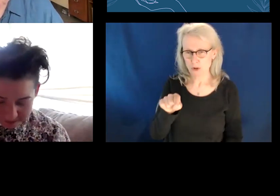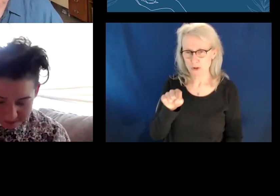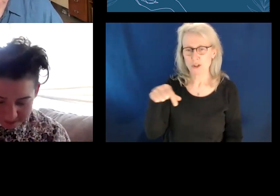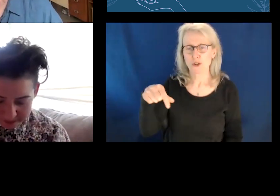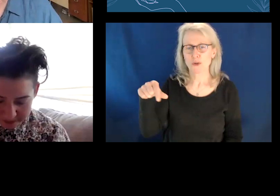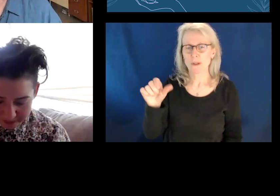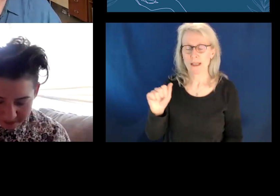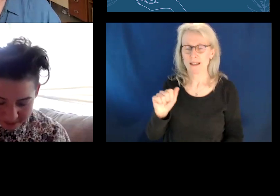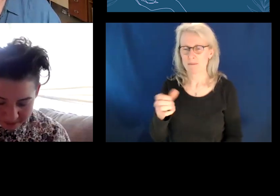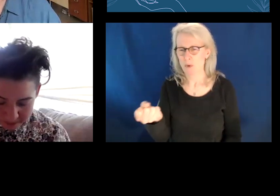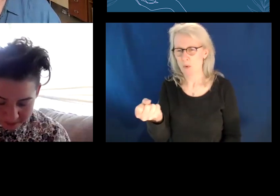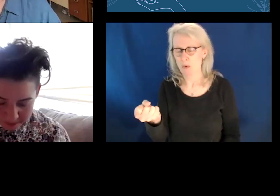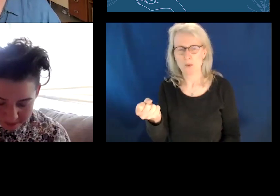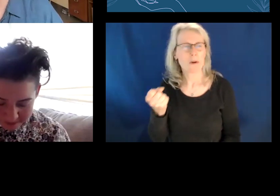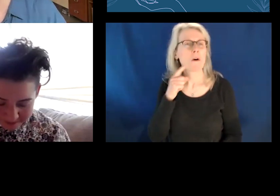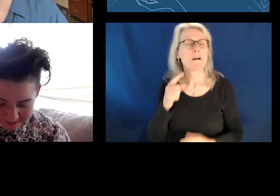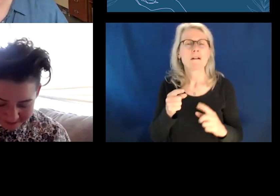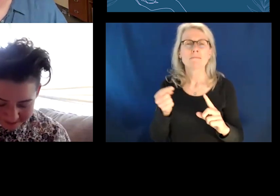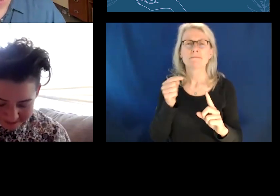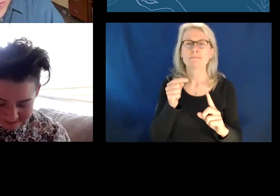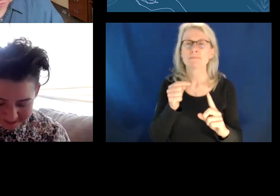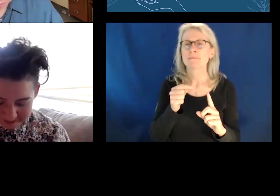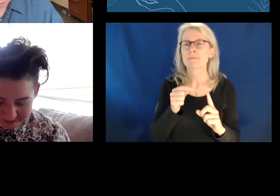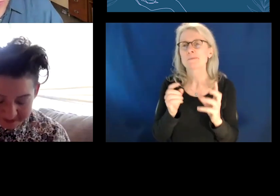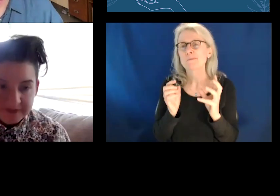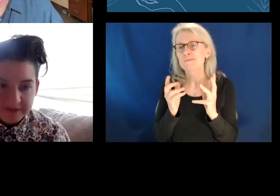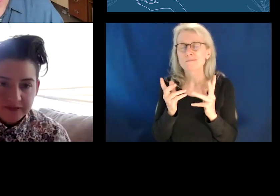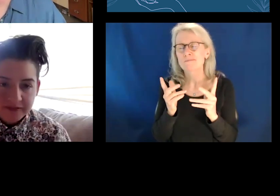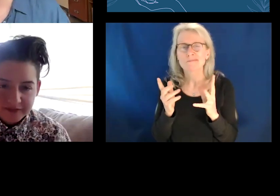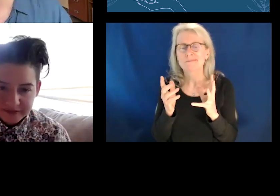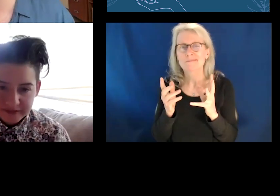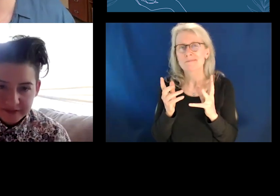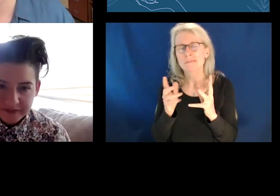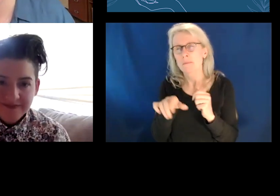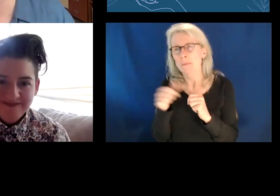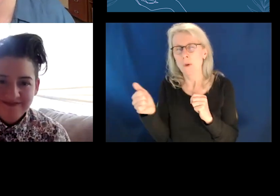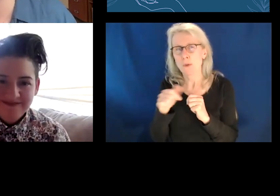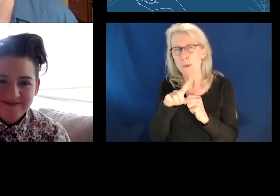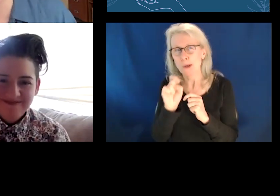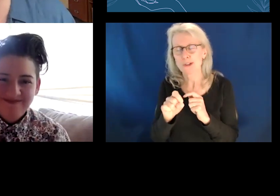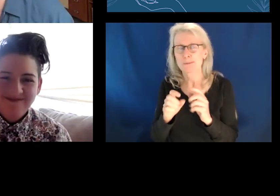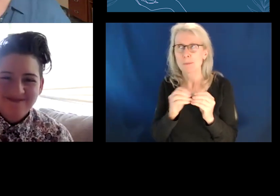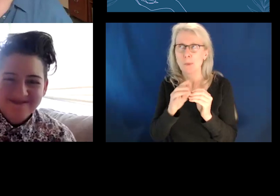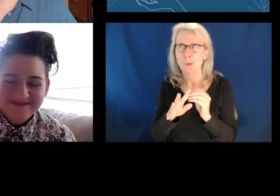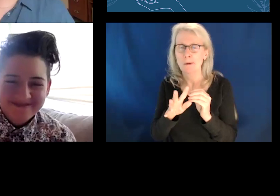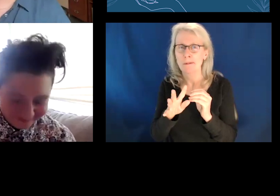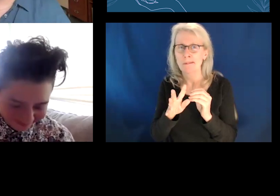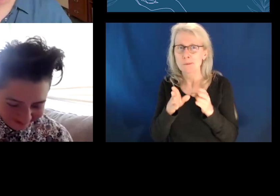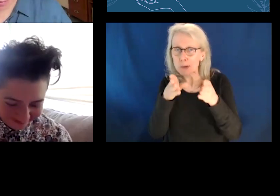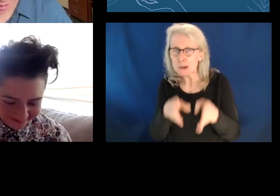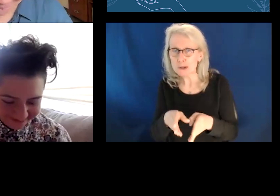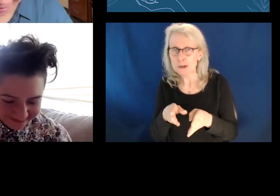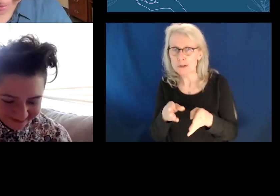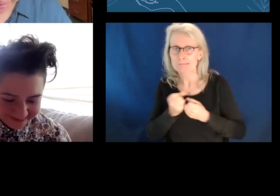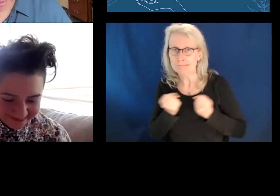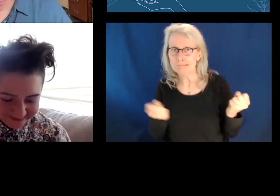to talk about just more sort of like let's get personal. Let's get personal here. We've been personal